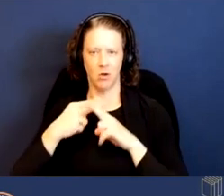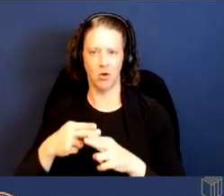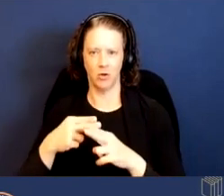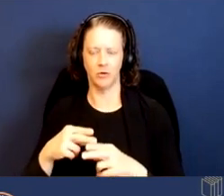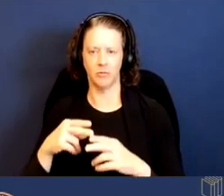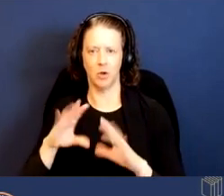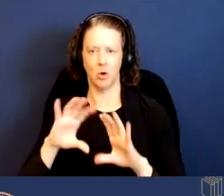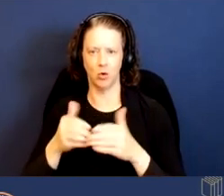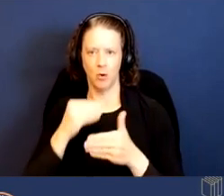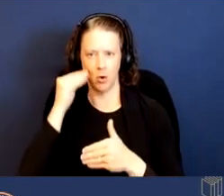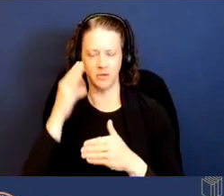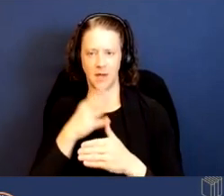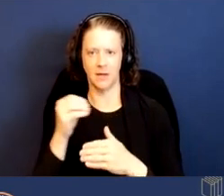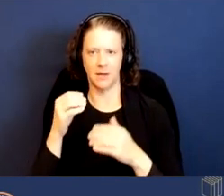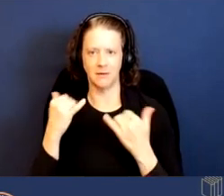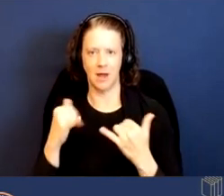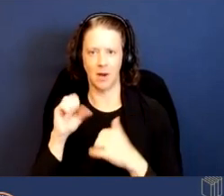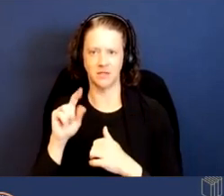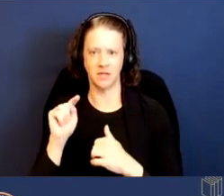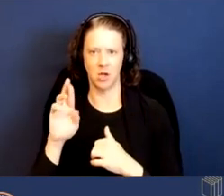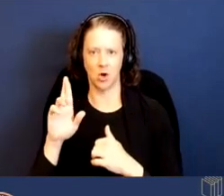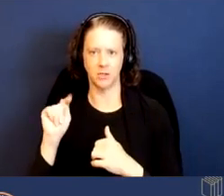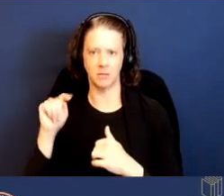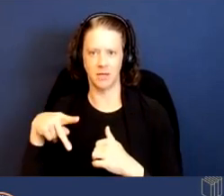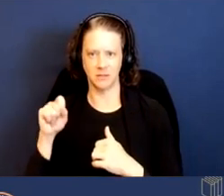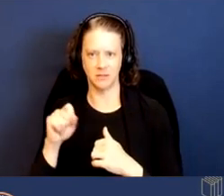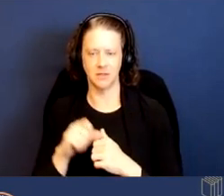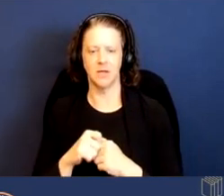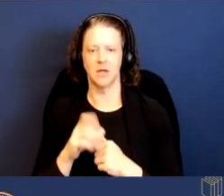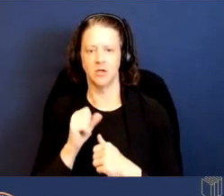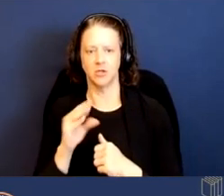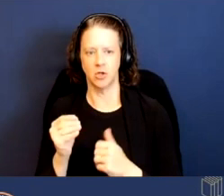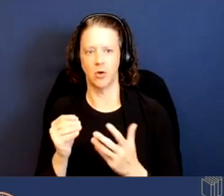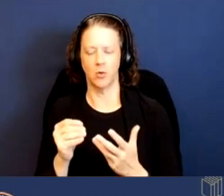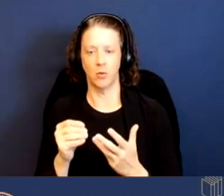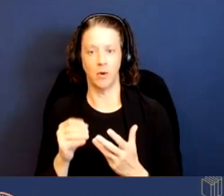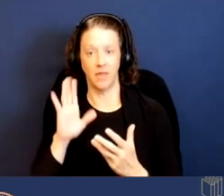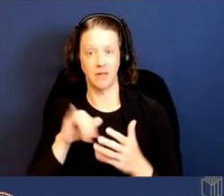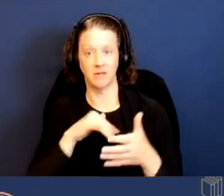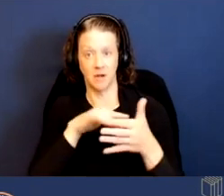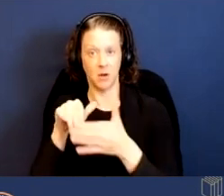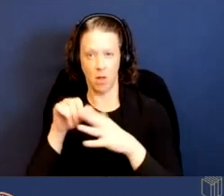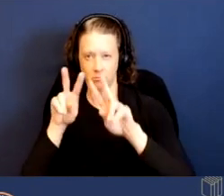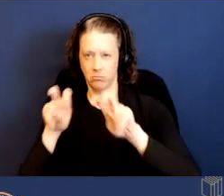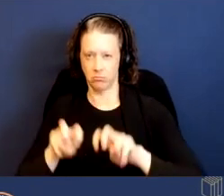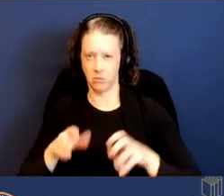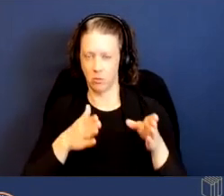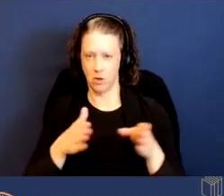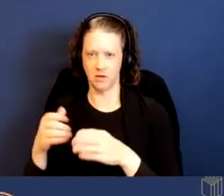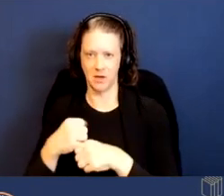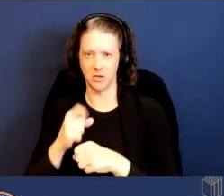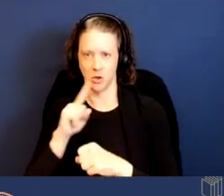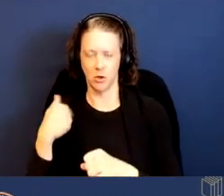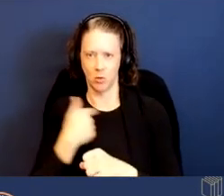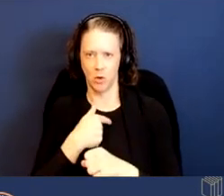STRTPs. So the study will look at ways to make sure that, jointly, we're doing